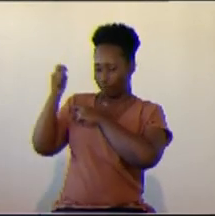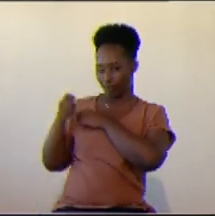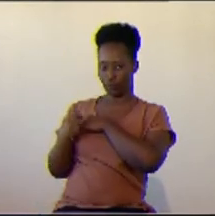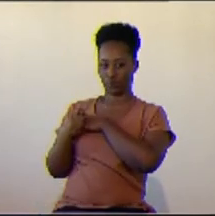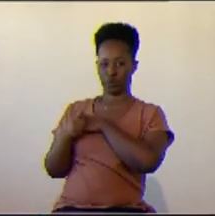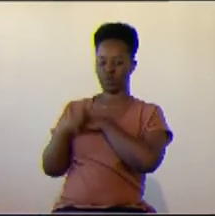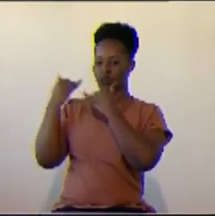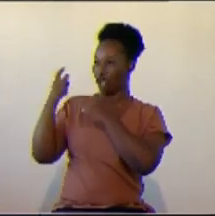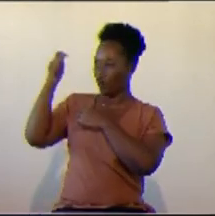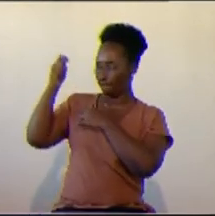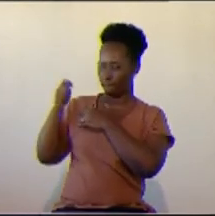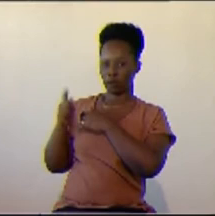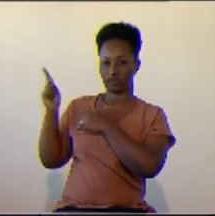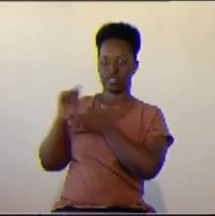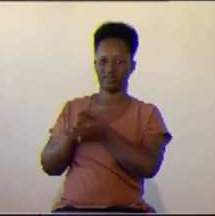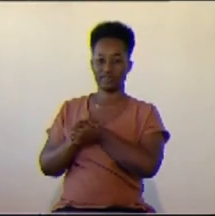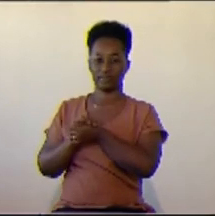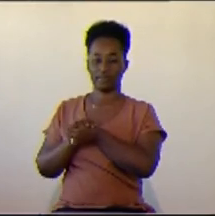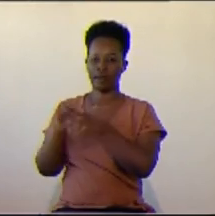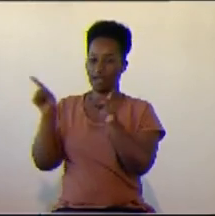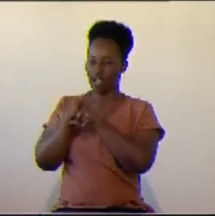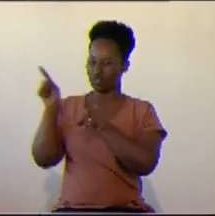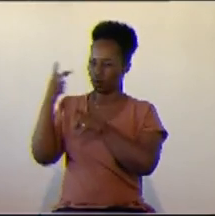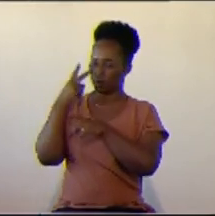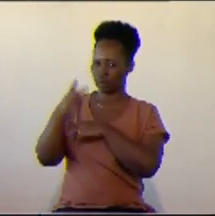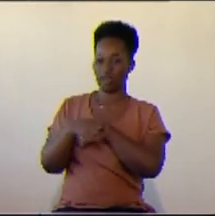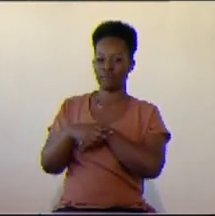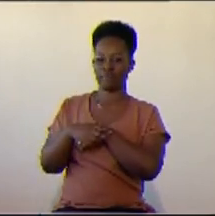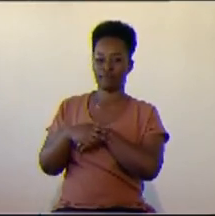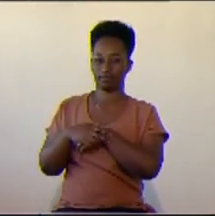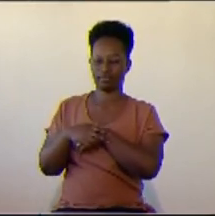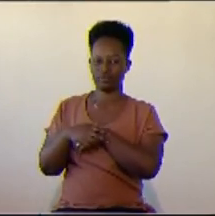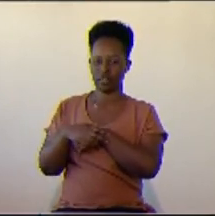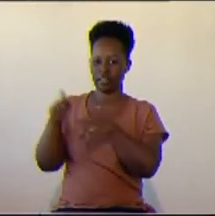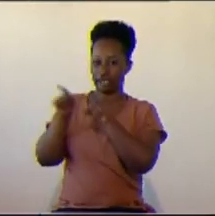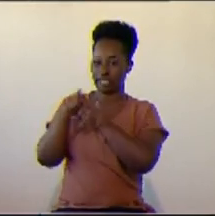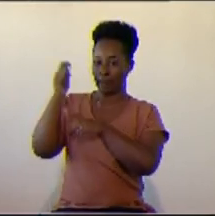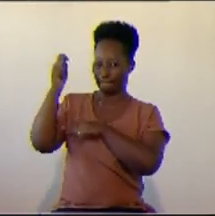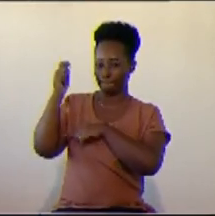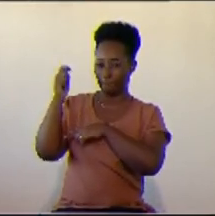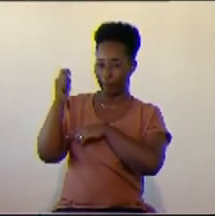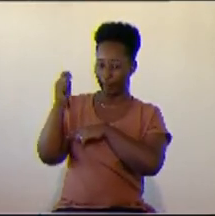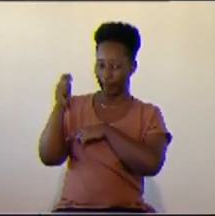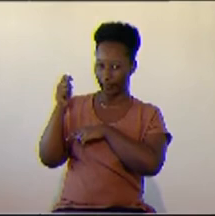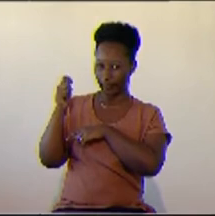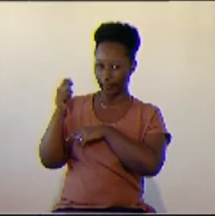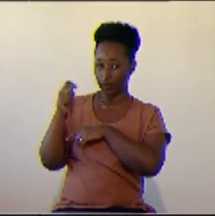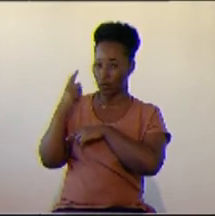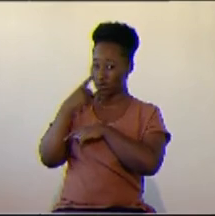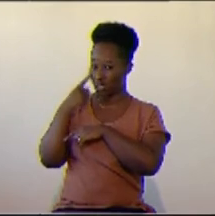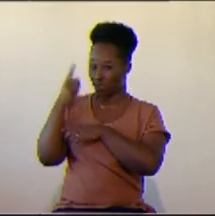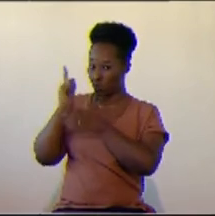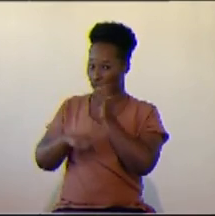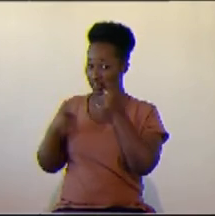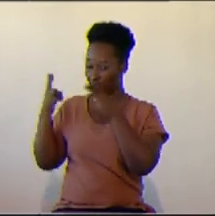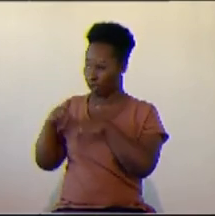So let me pull this down, okay, as you observe what happens. So when I pull this down, already you can see what is